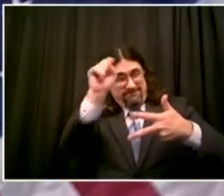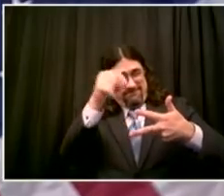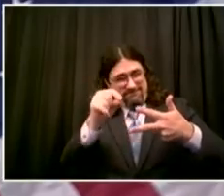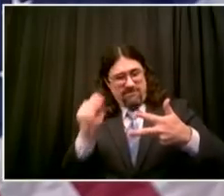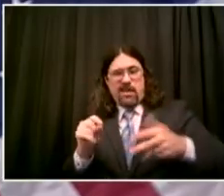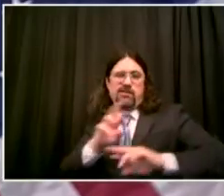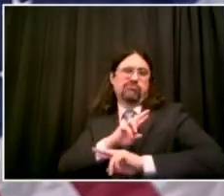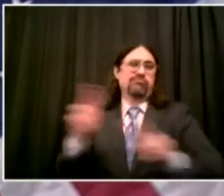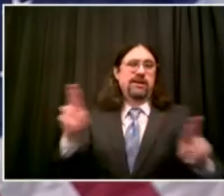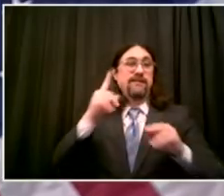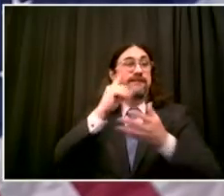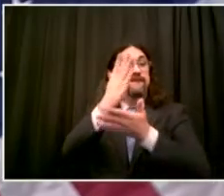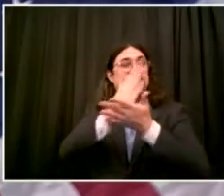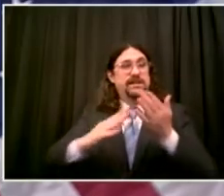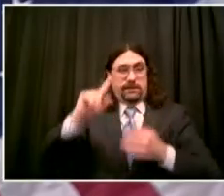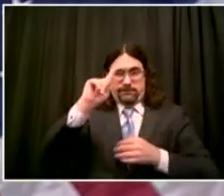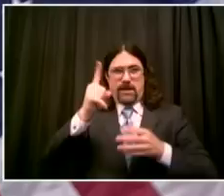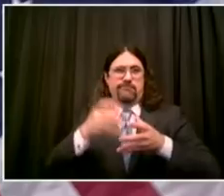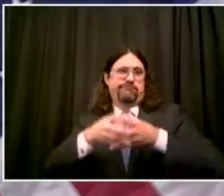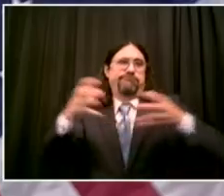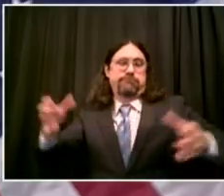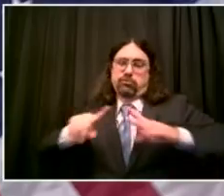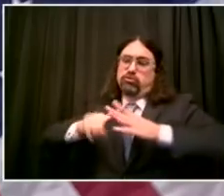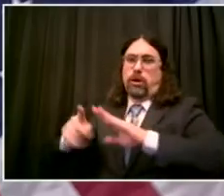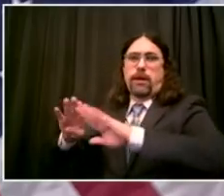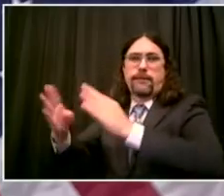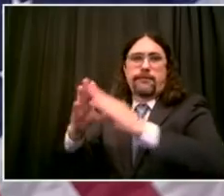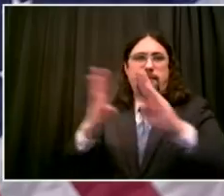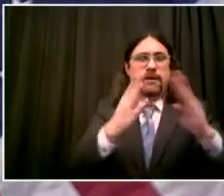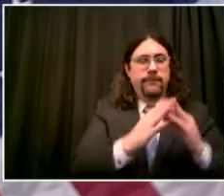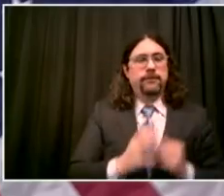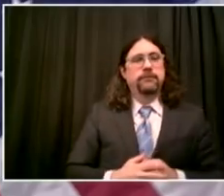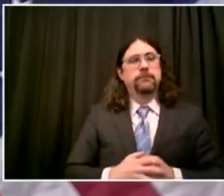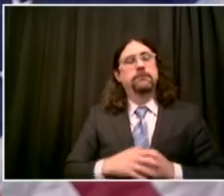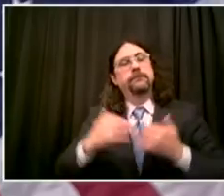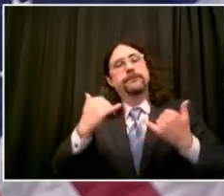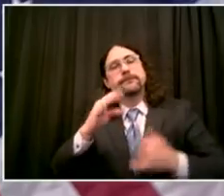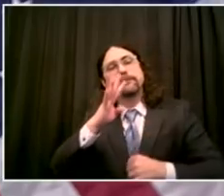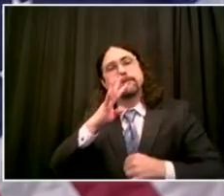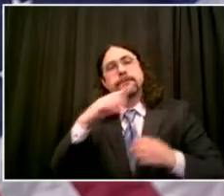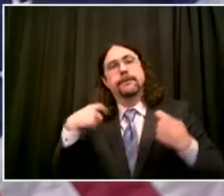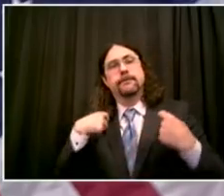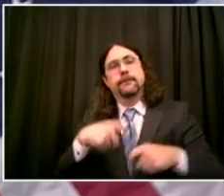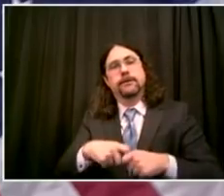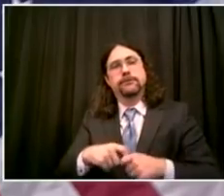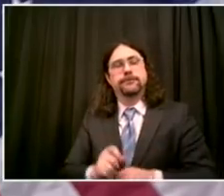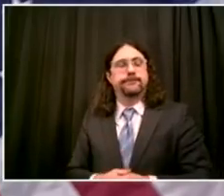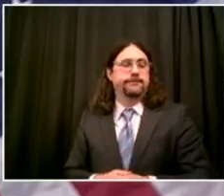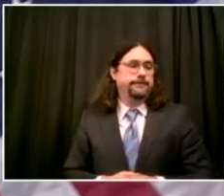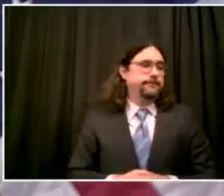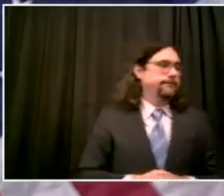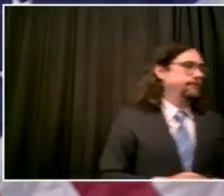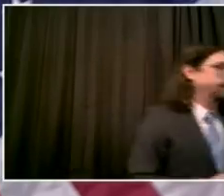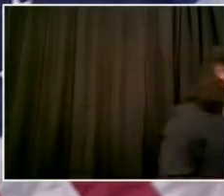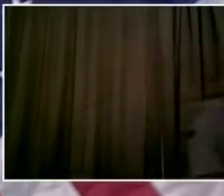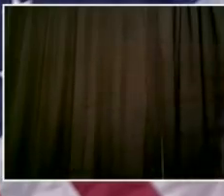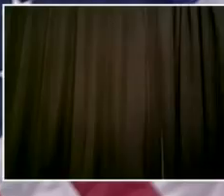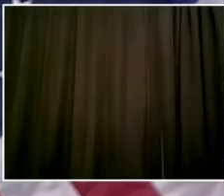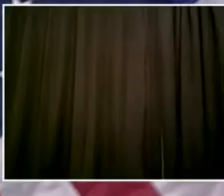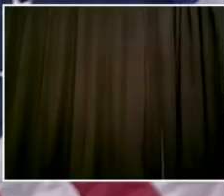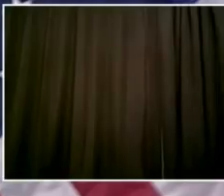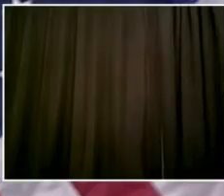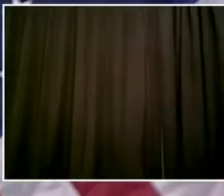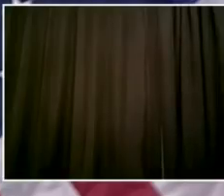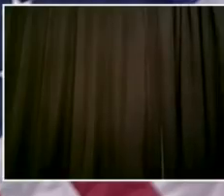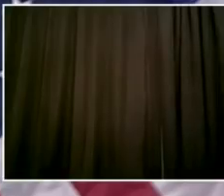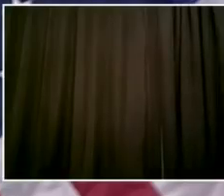Los exámenes todavía son la clave en esta lucha. Y ahora les podemos dar a